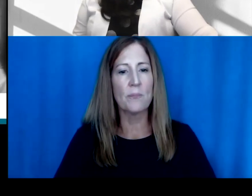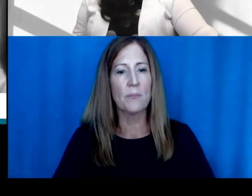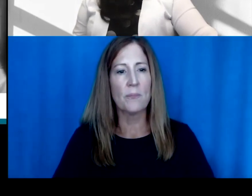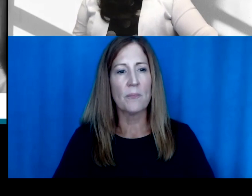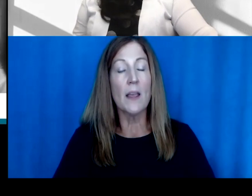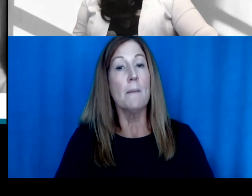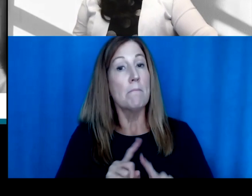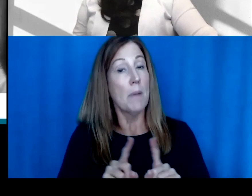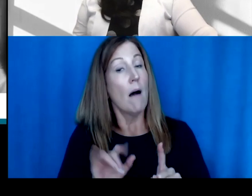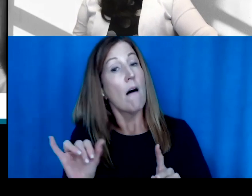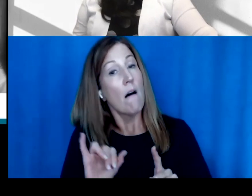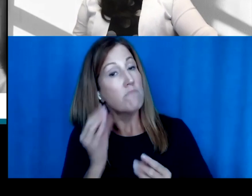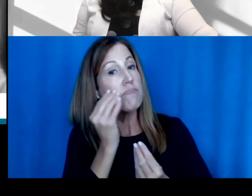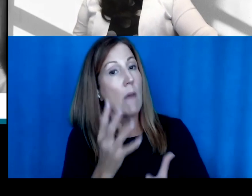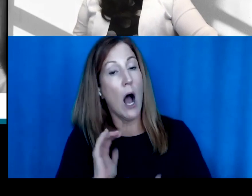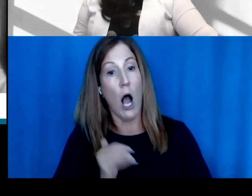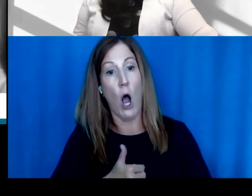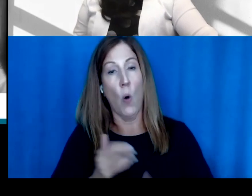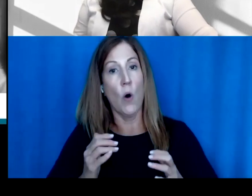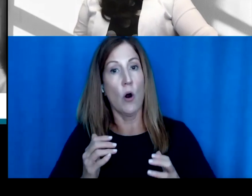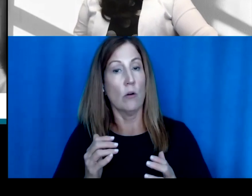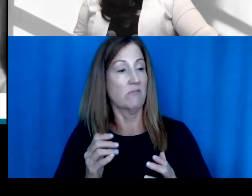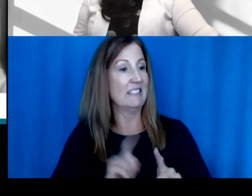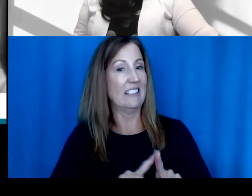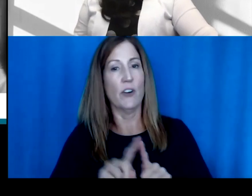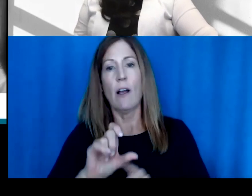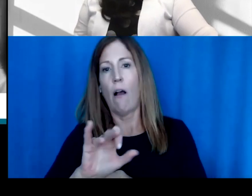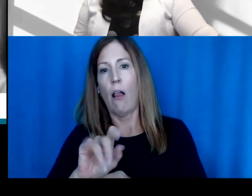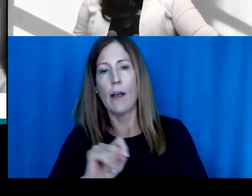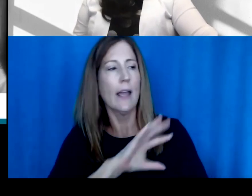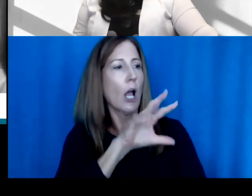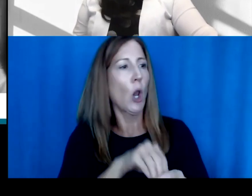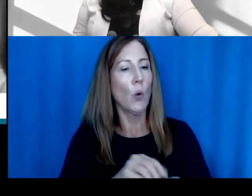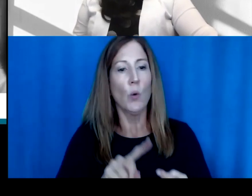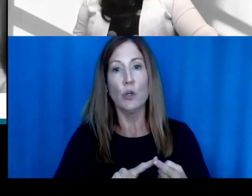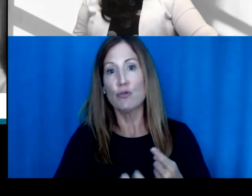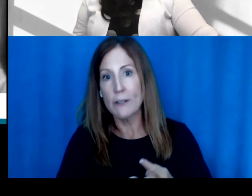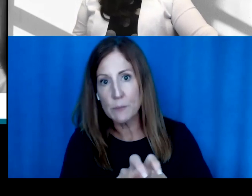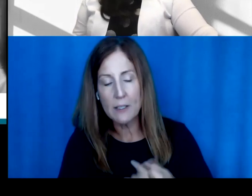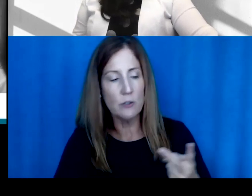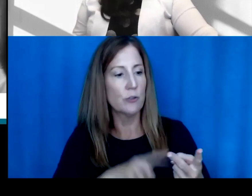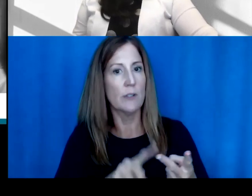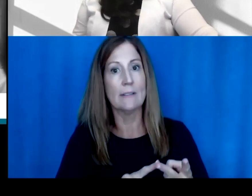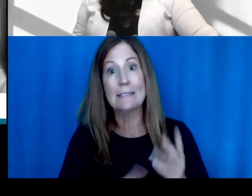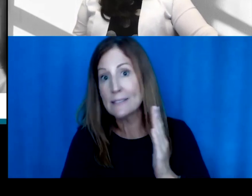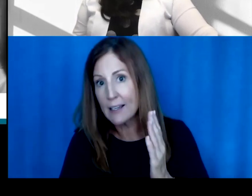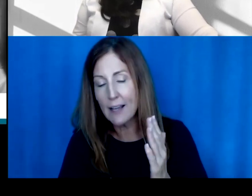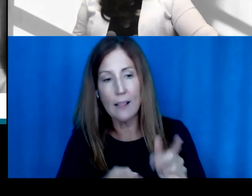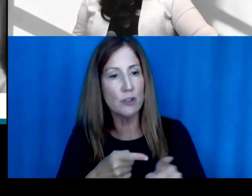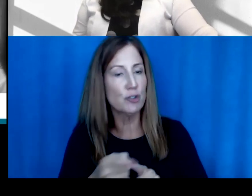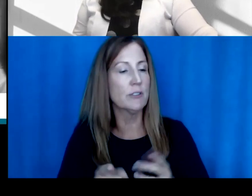But I can also tell you that our clients include companies working in transportation, technology, the restaurant